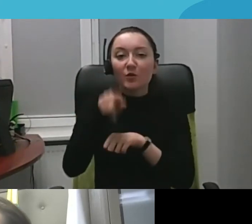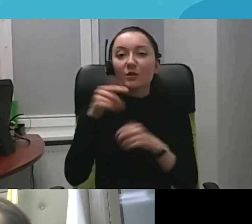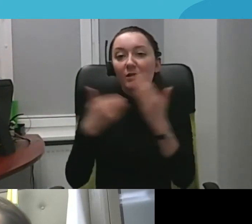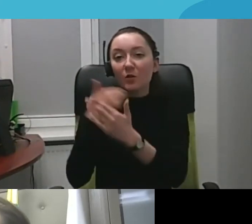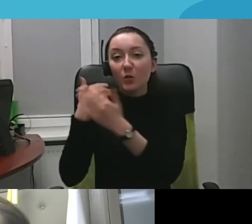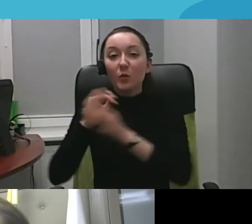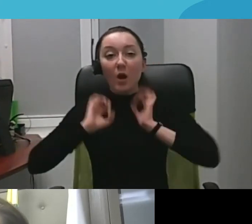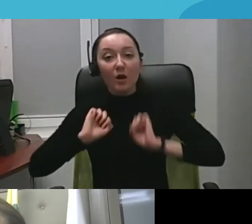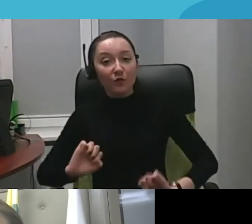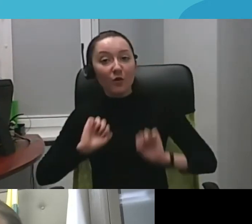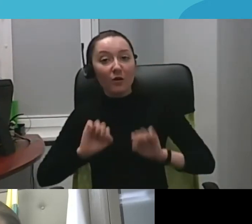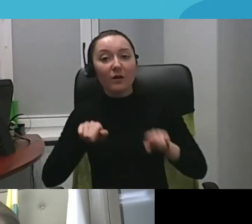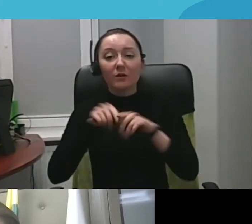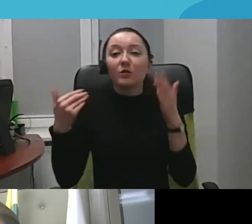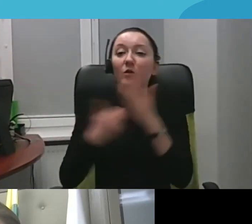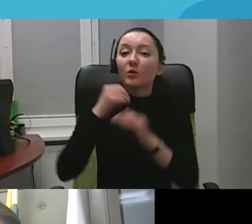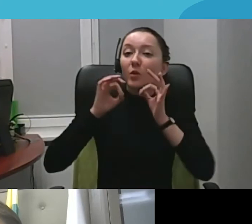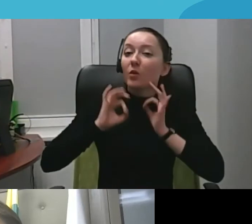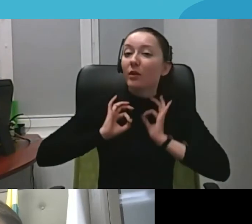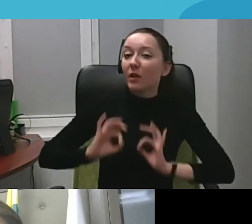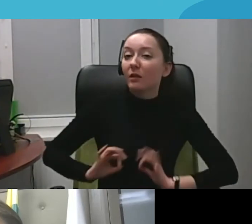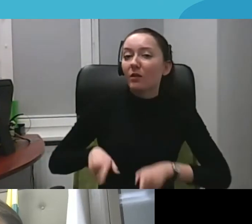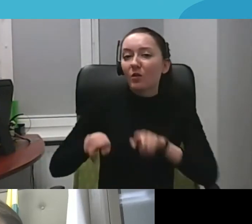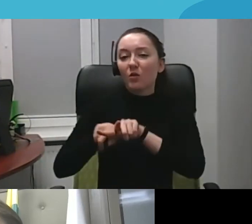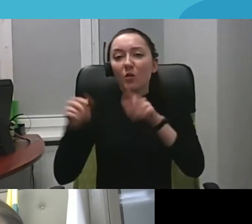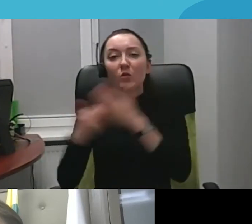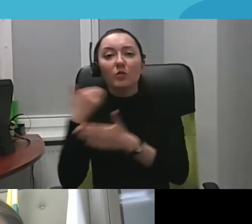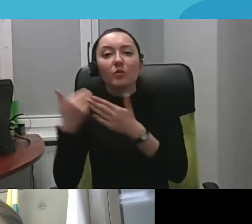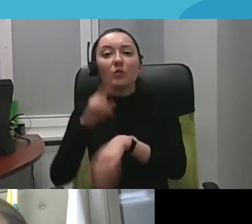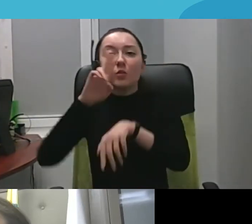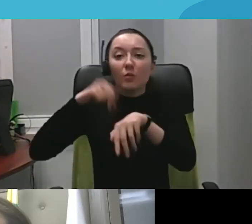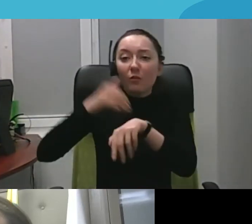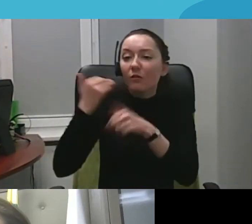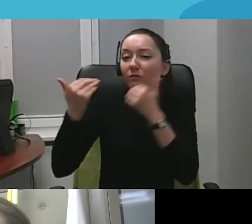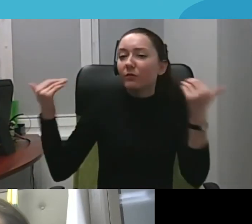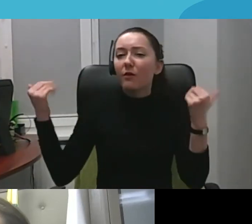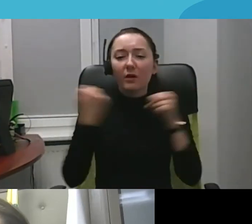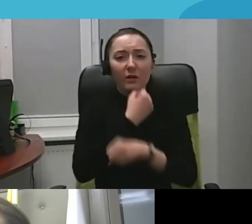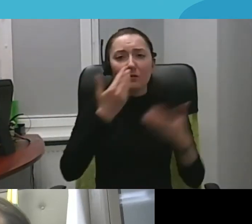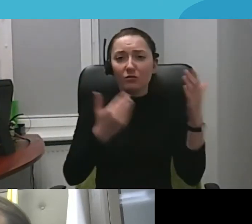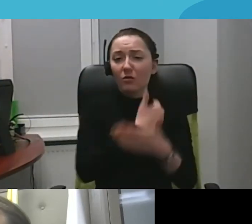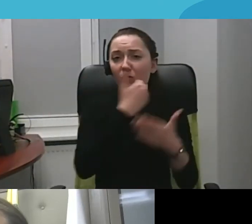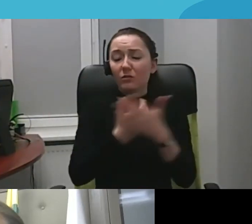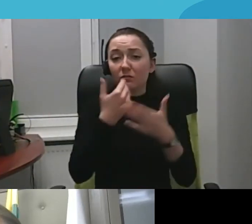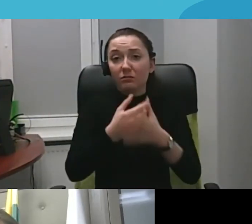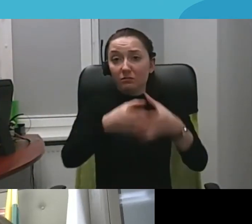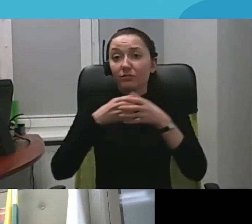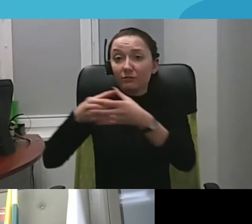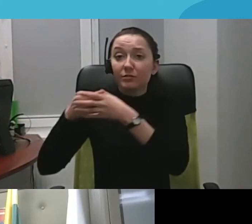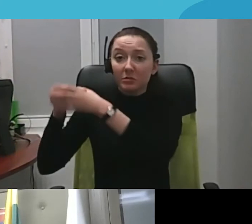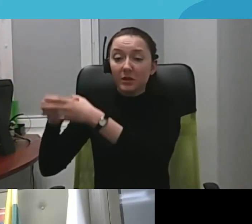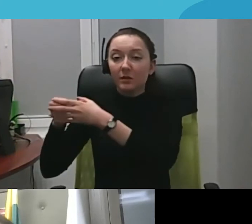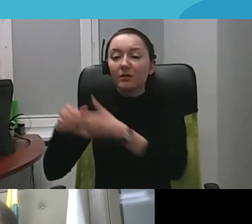and for that I think in future international assistance will be inevitable. So thank you very much for your